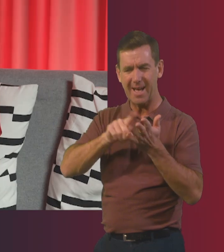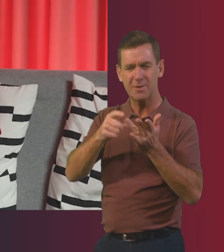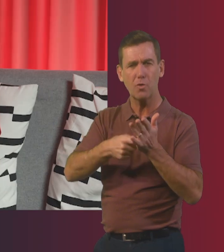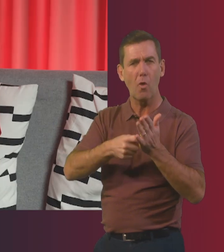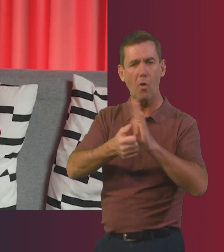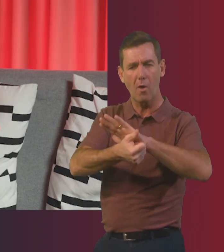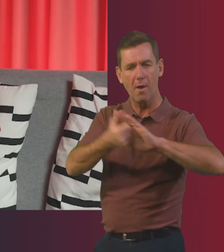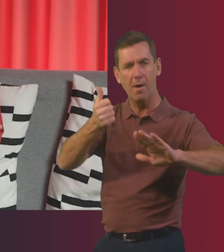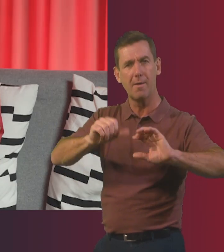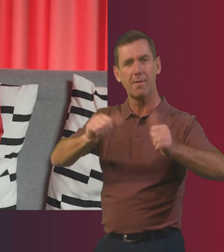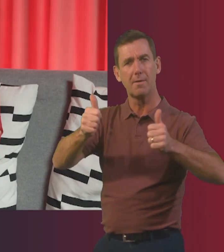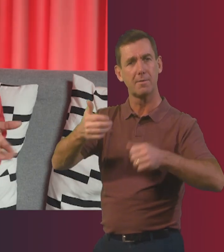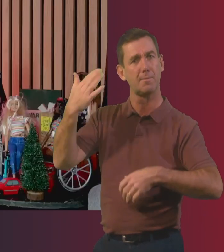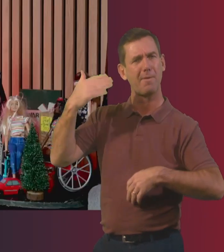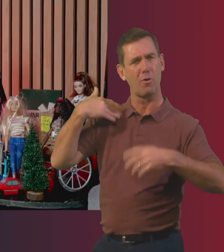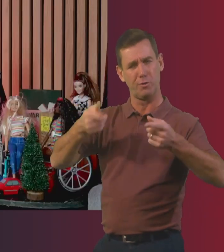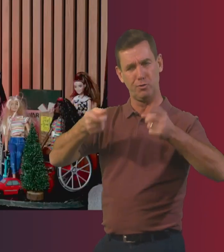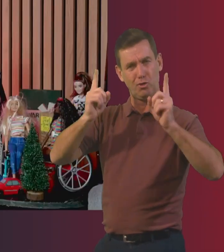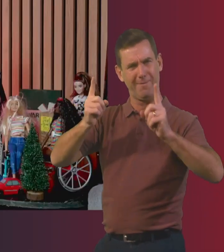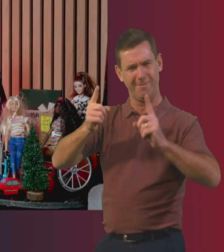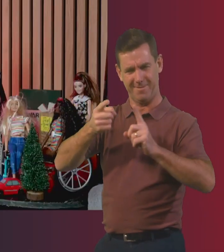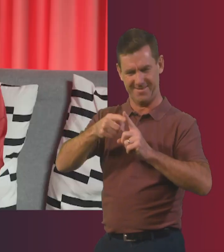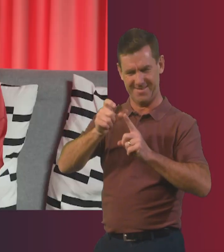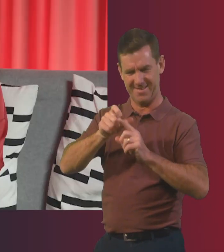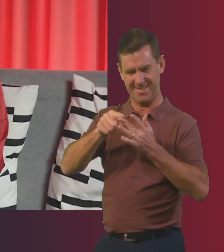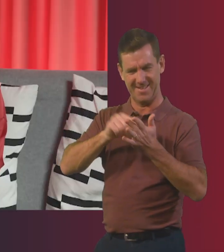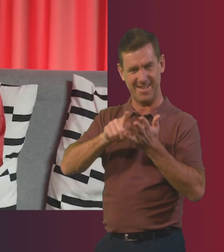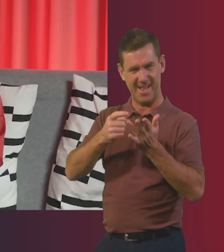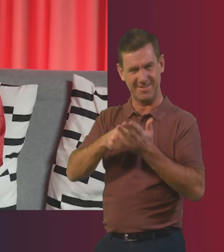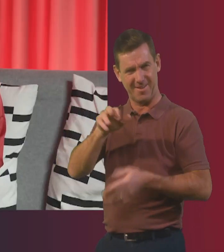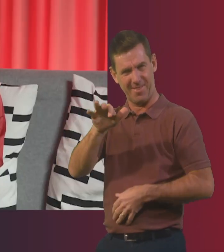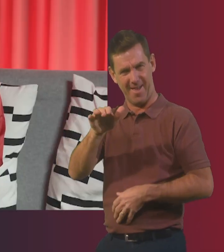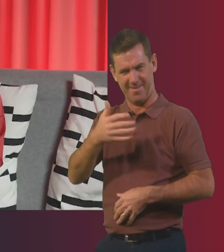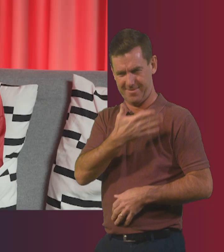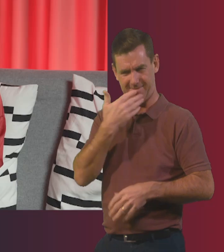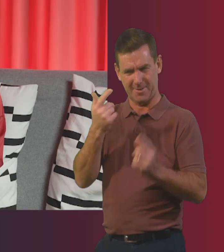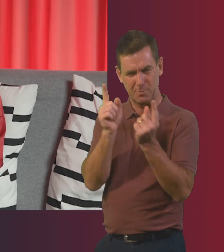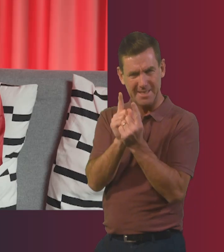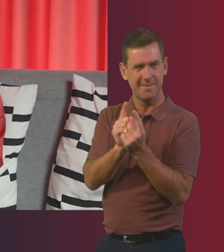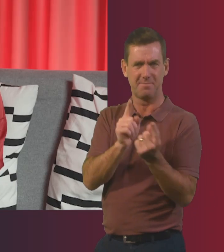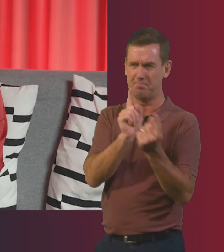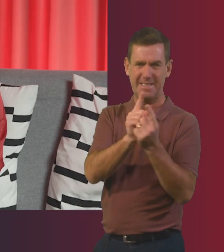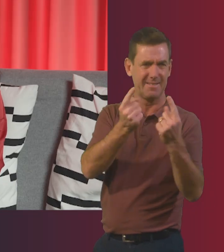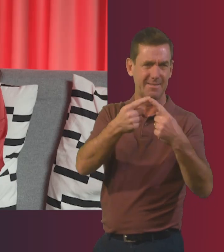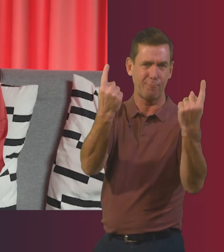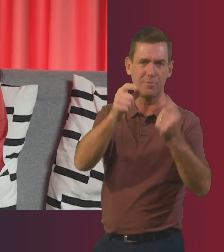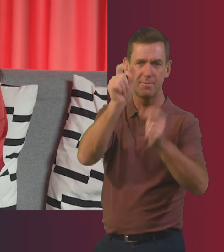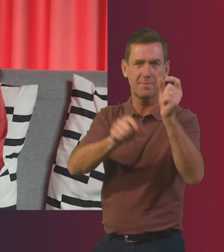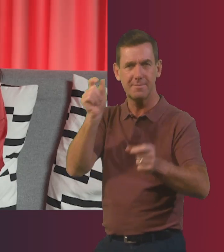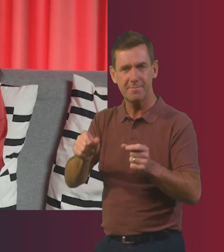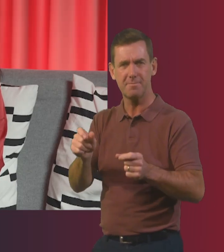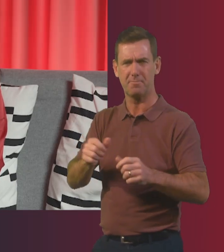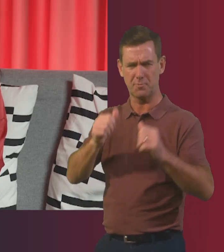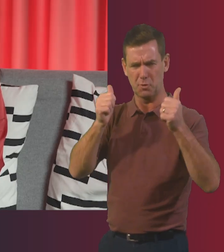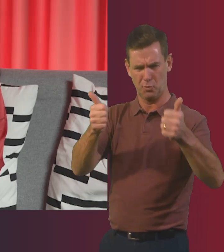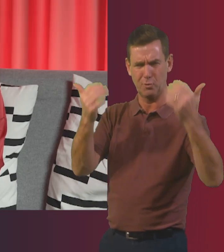previous editor-in-chief of Glamour was there as well. So nice. It was nice to see her and some other people from all the industry. So yeah, it was a really good night. So yeah,